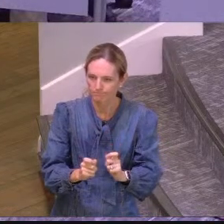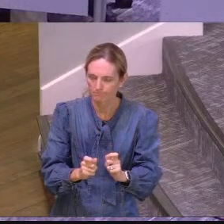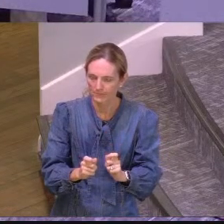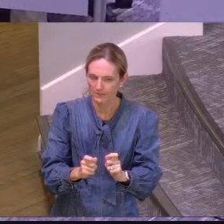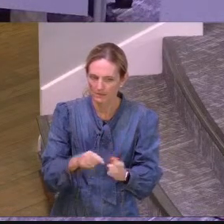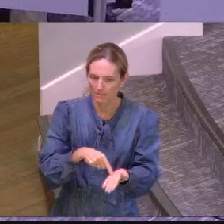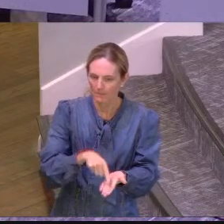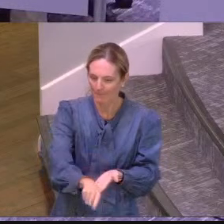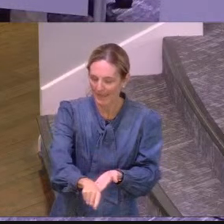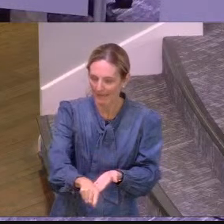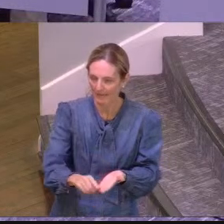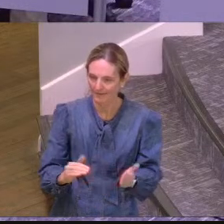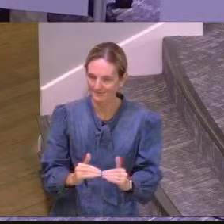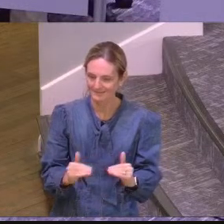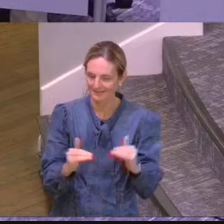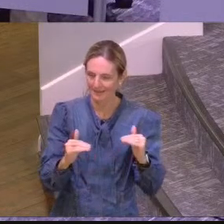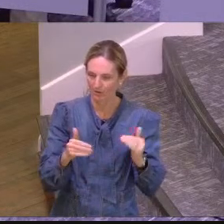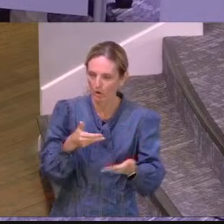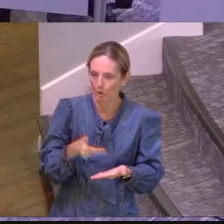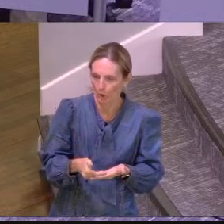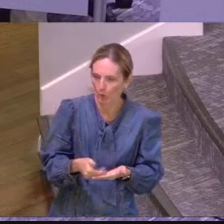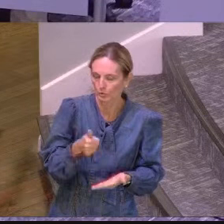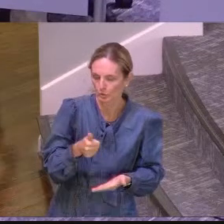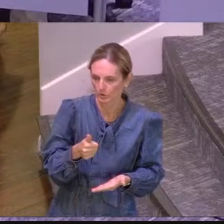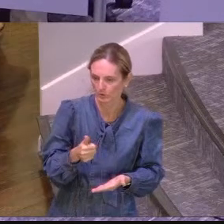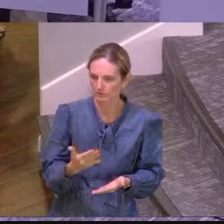pay scale to closer to $15 an hour.